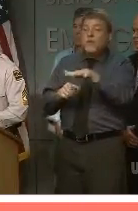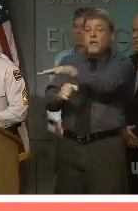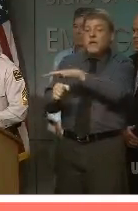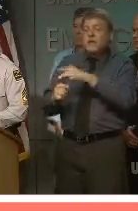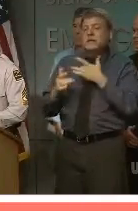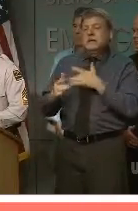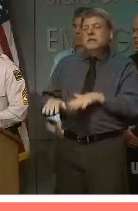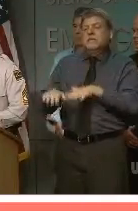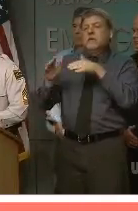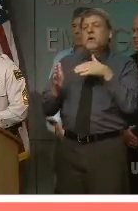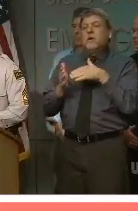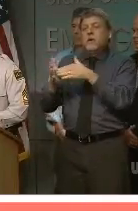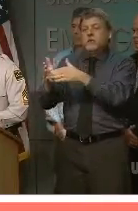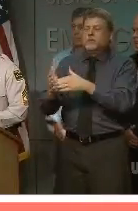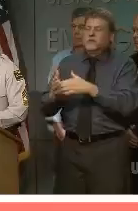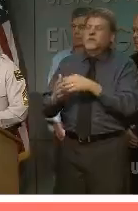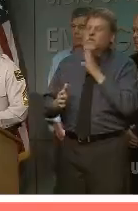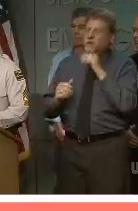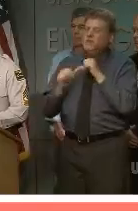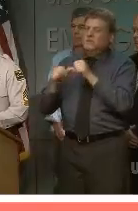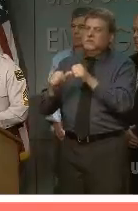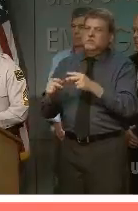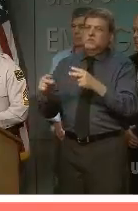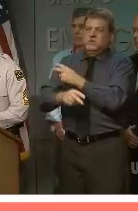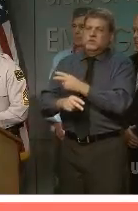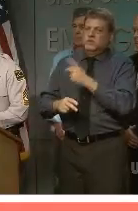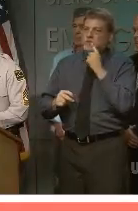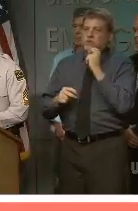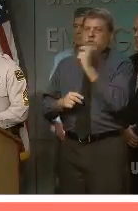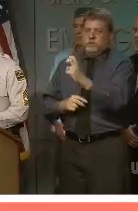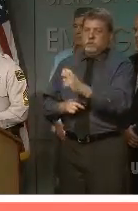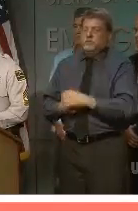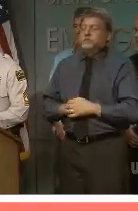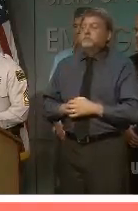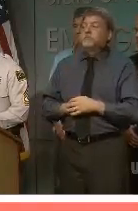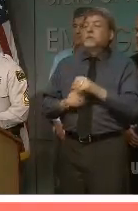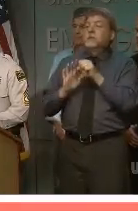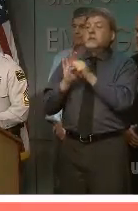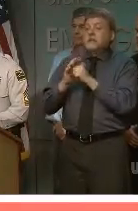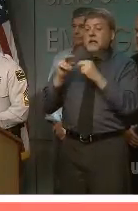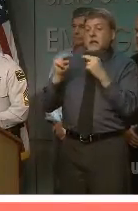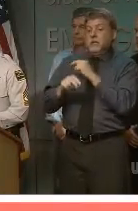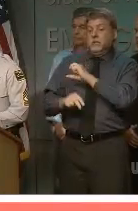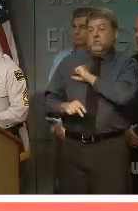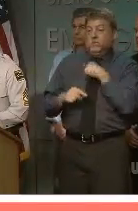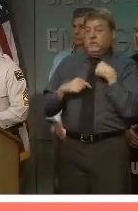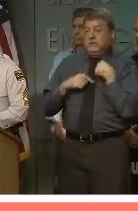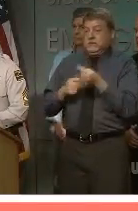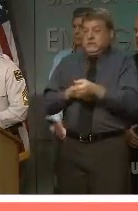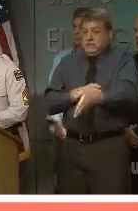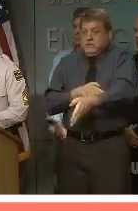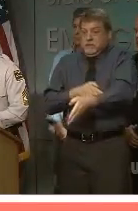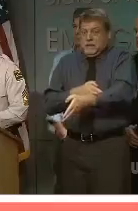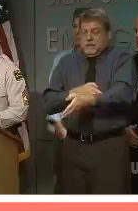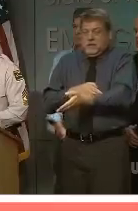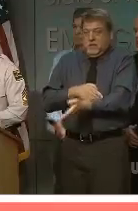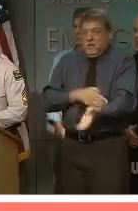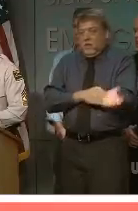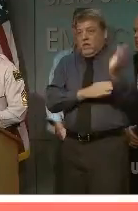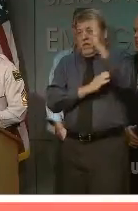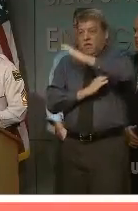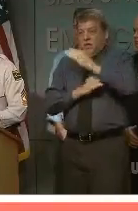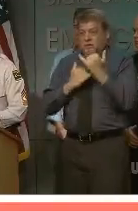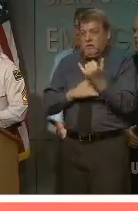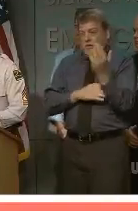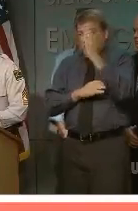flooding will continue to make travel very treacherous. State Highway Patrol, since midnight today, throughout 4